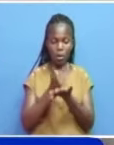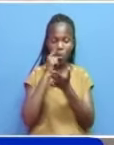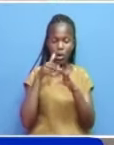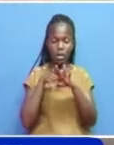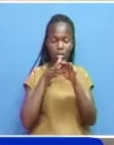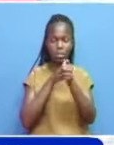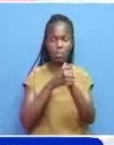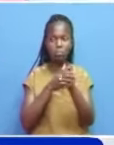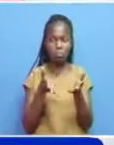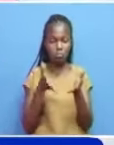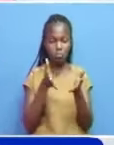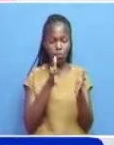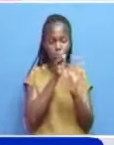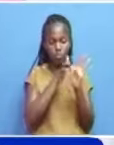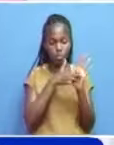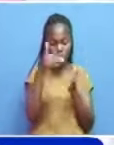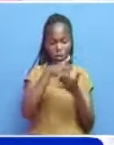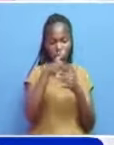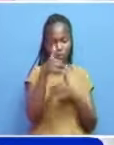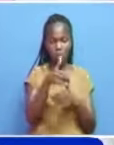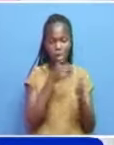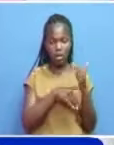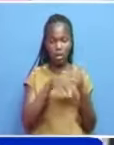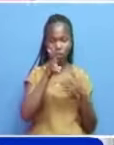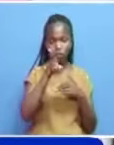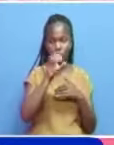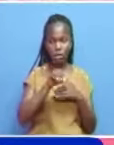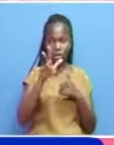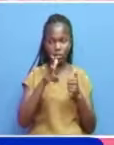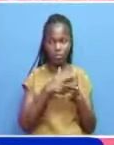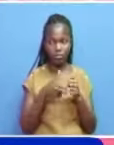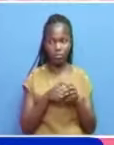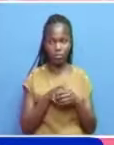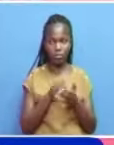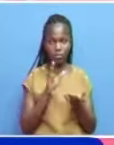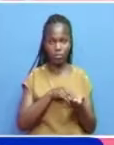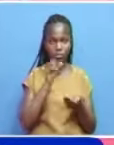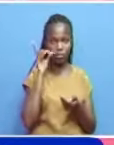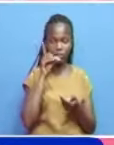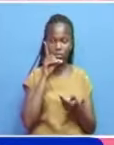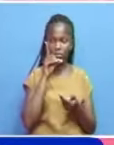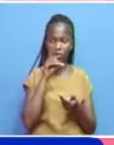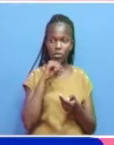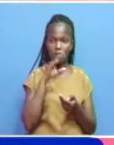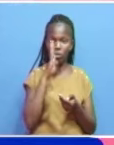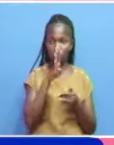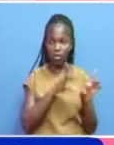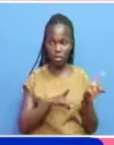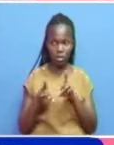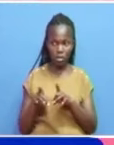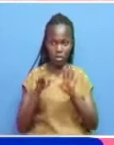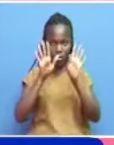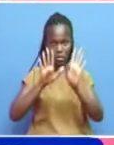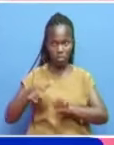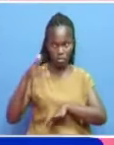ini kusumbika yingi itina wausakwaniwa mwaka wangilile na miongwele na muanza. The impeachment should not be turned to a campaign for